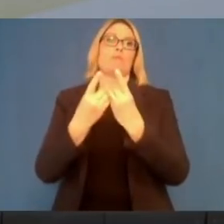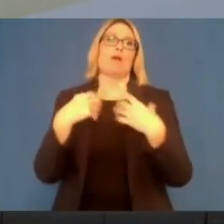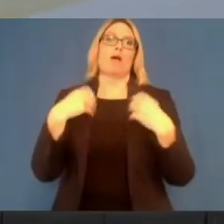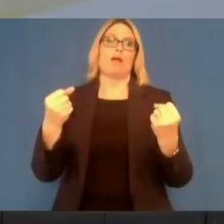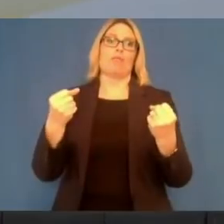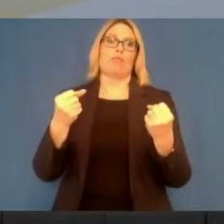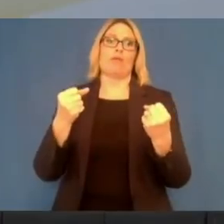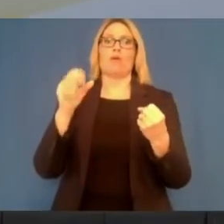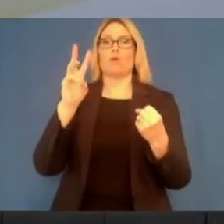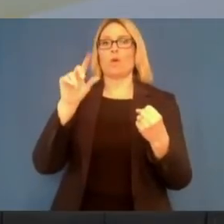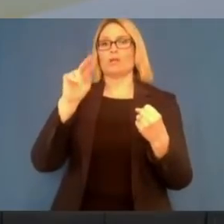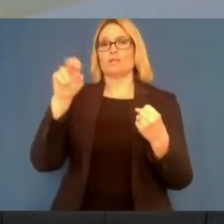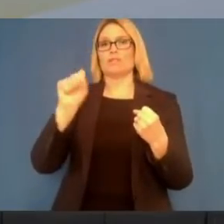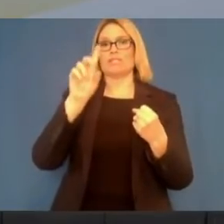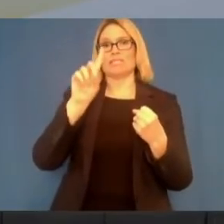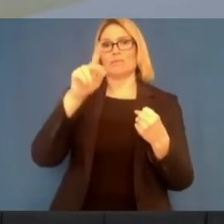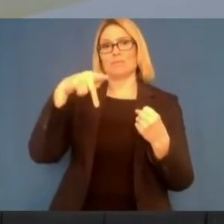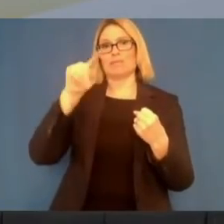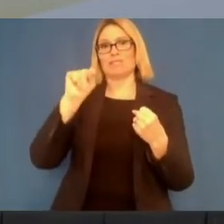it's